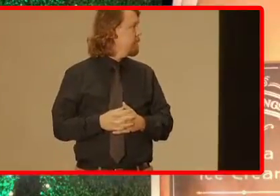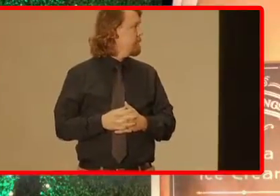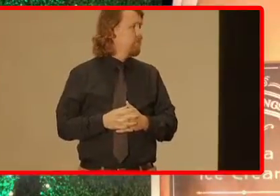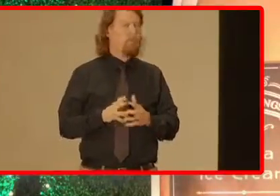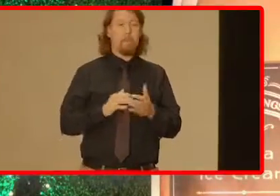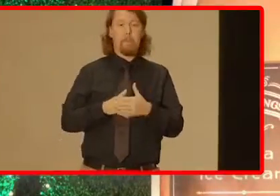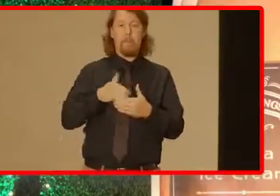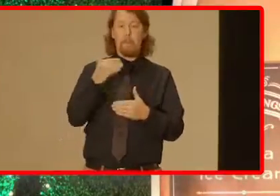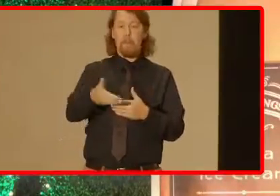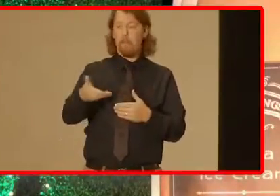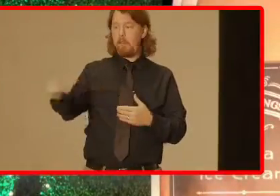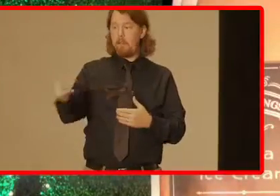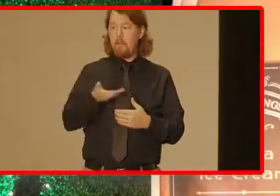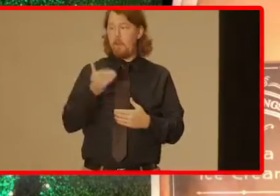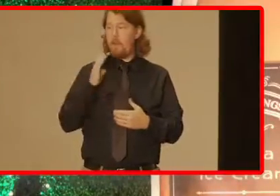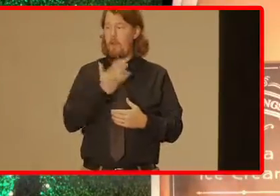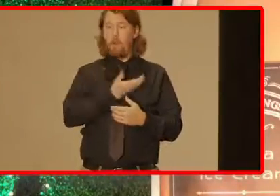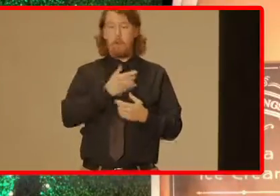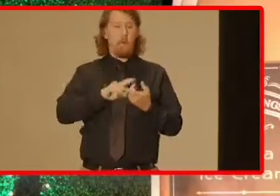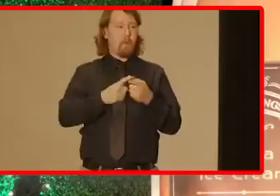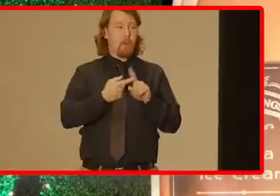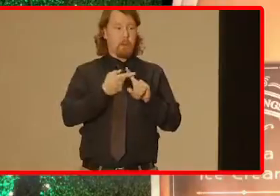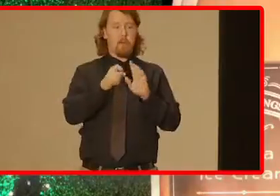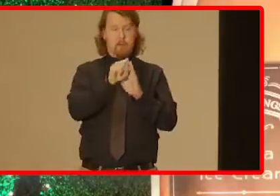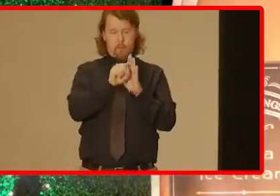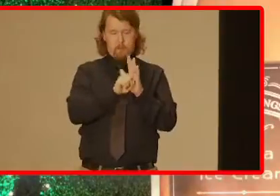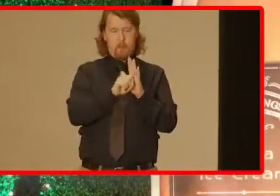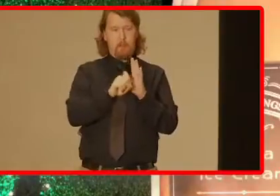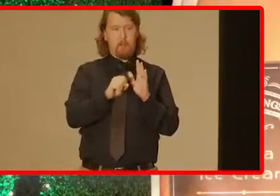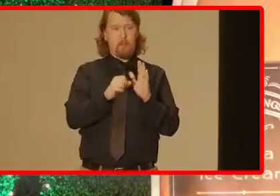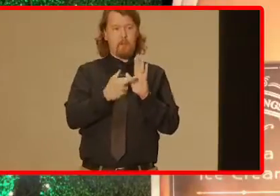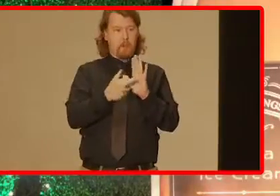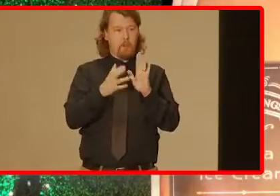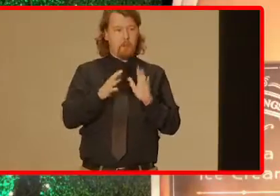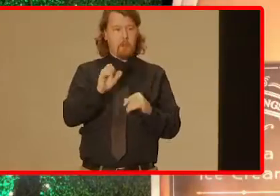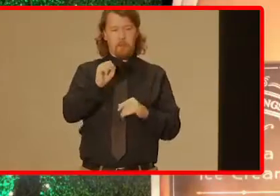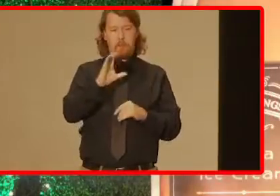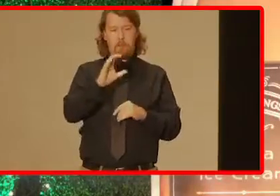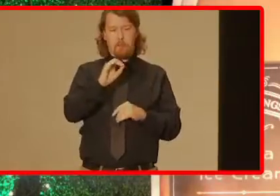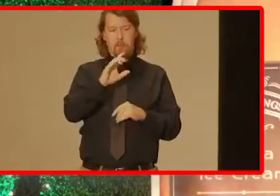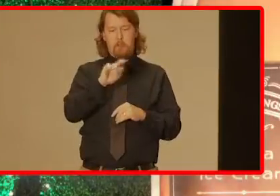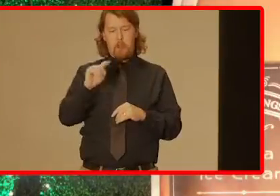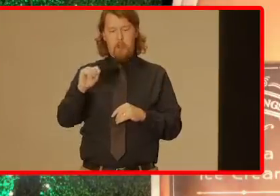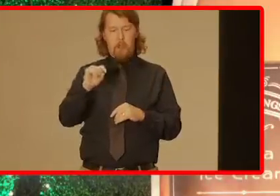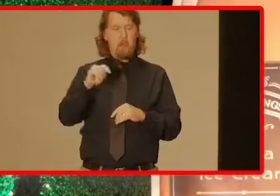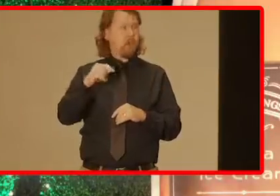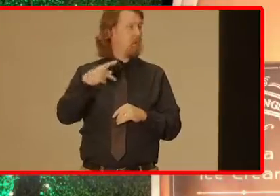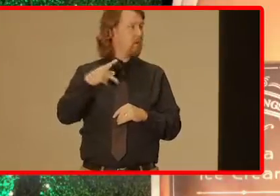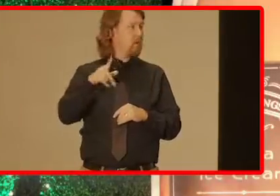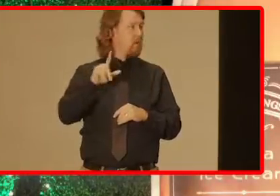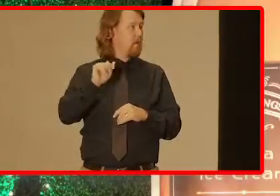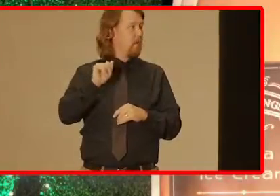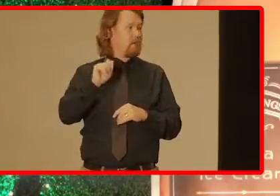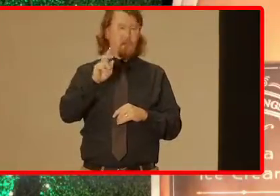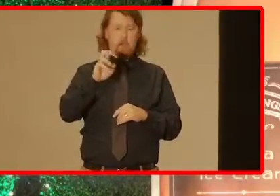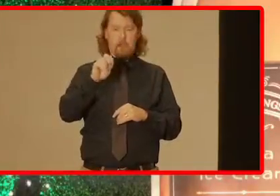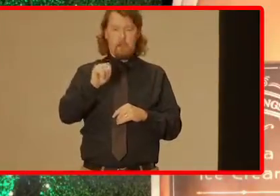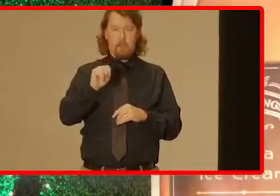Next, we'll invite our friend, State Representative Scott Plakin, up to the stage. Welcome.